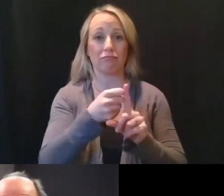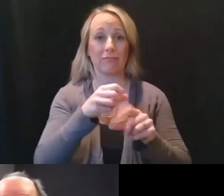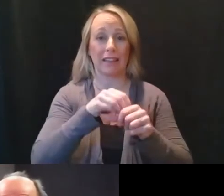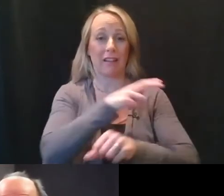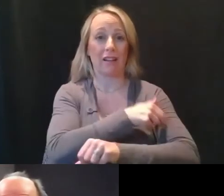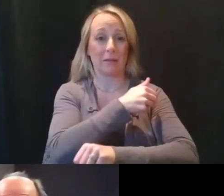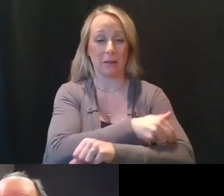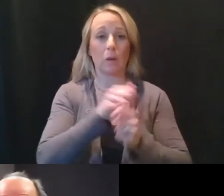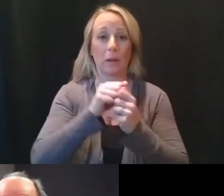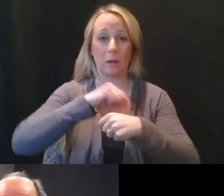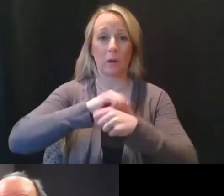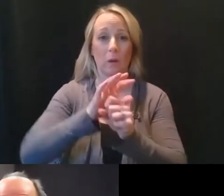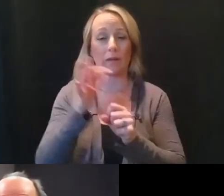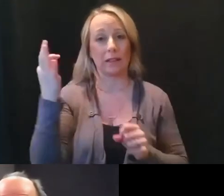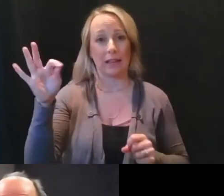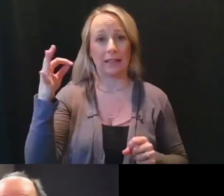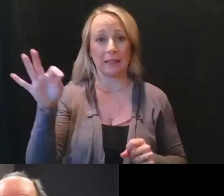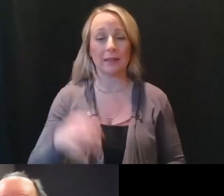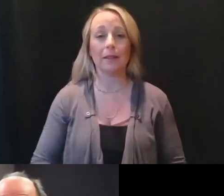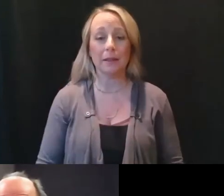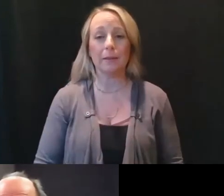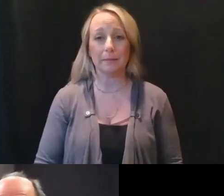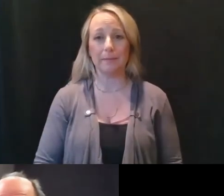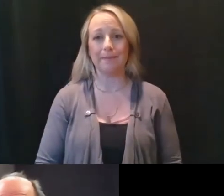with COVID-19.